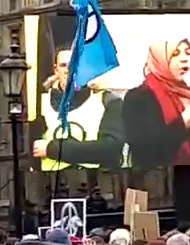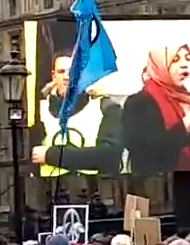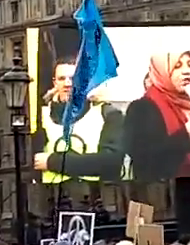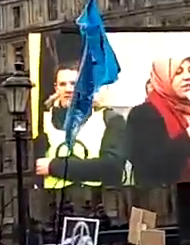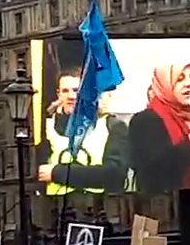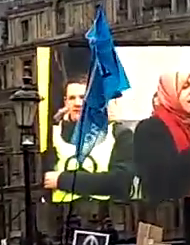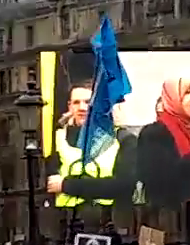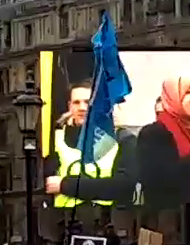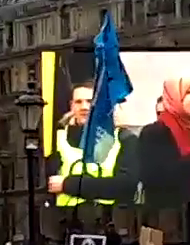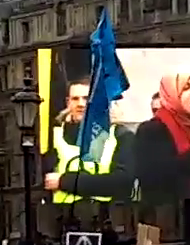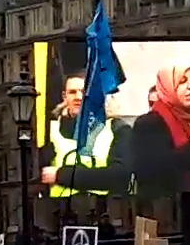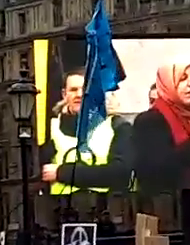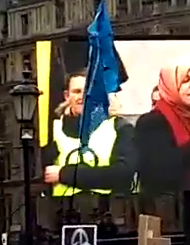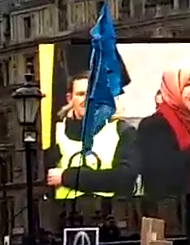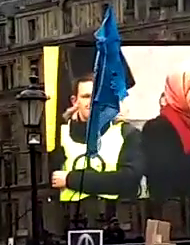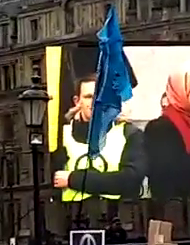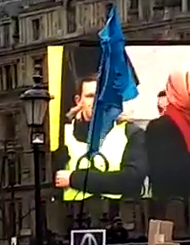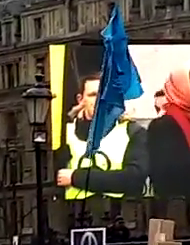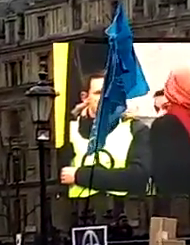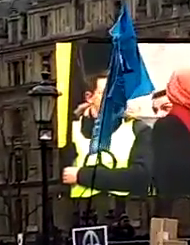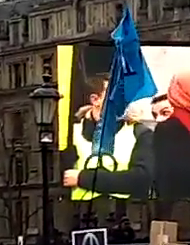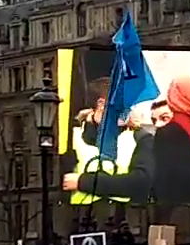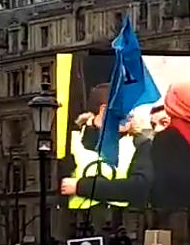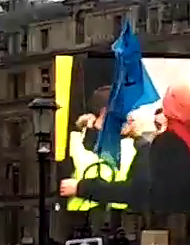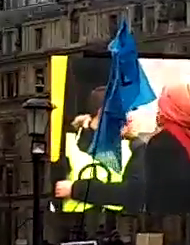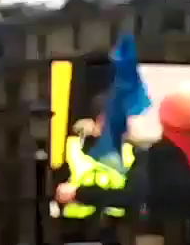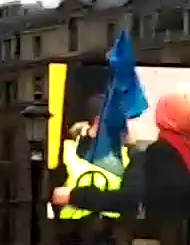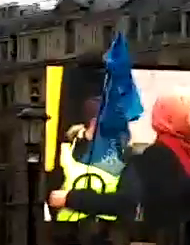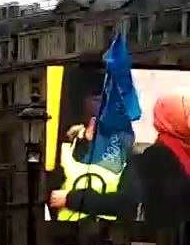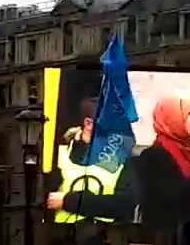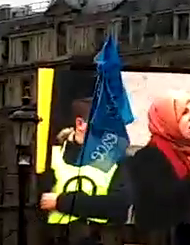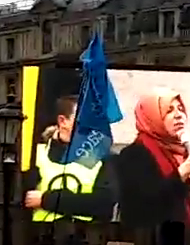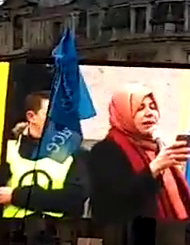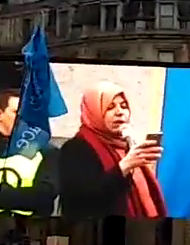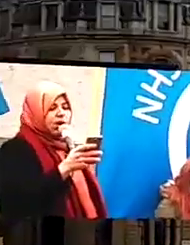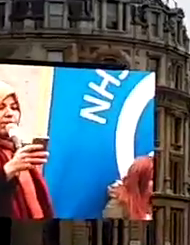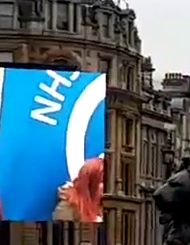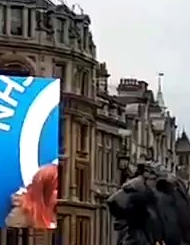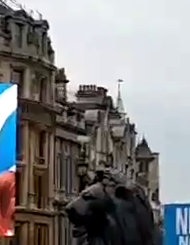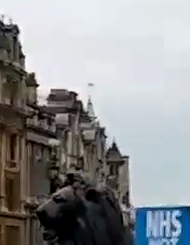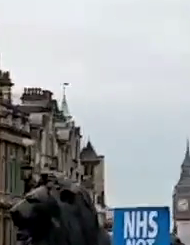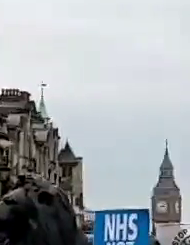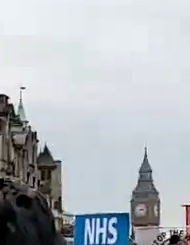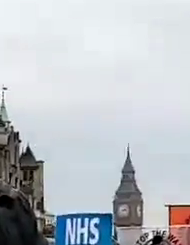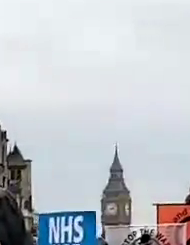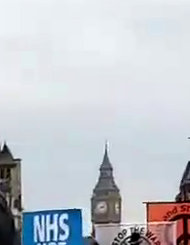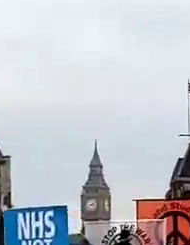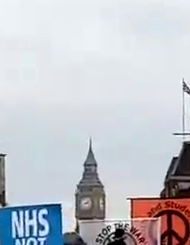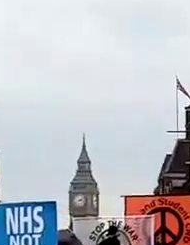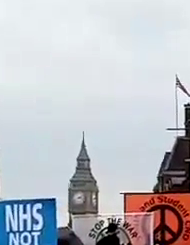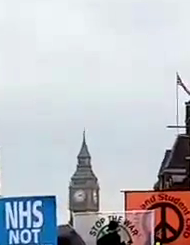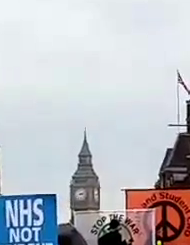unequivocal support this movement has from the leader of the Labour Party, Jeremy Corbyn.